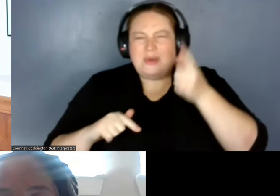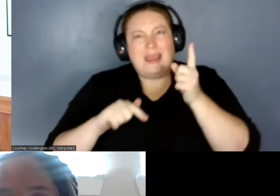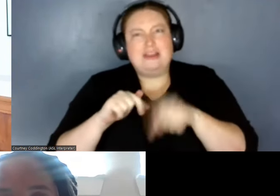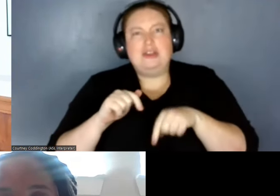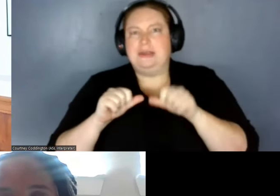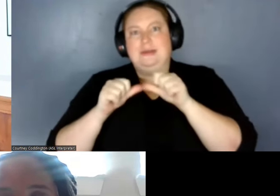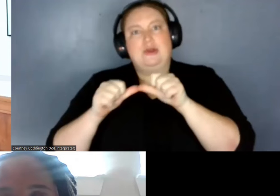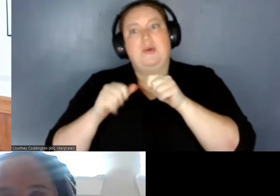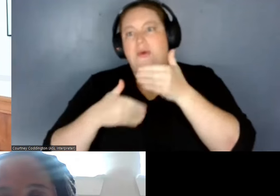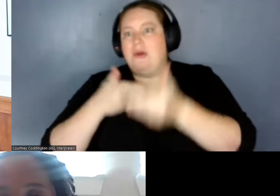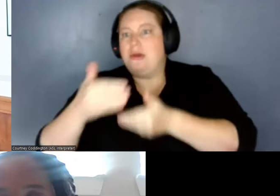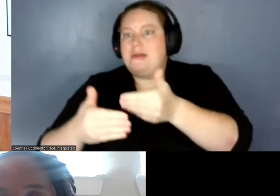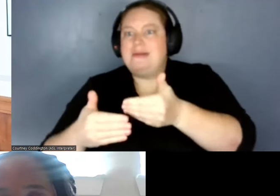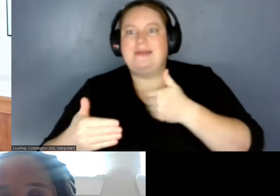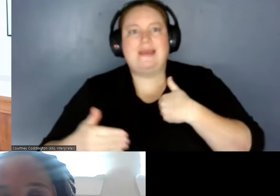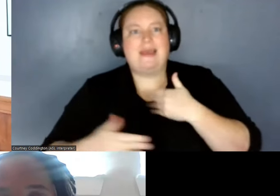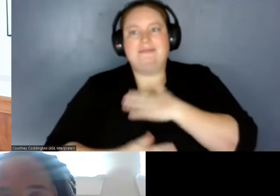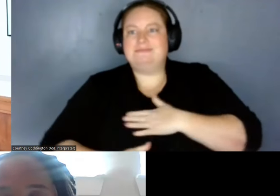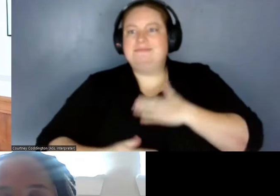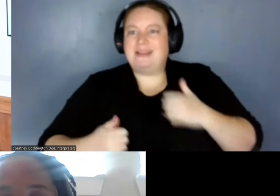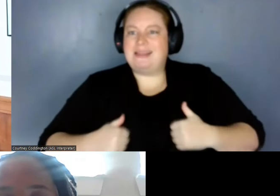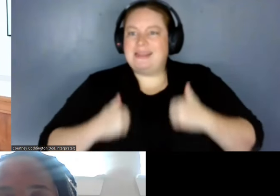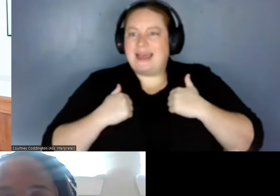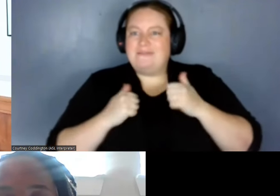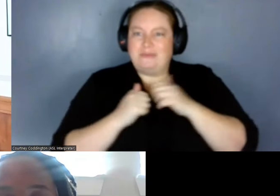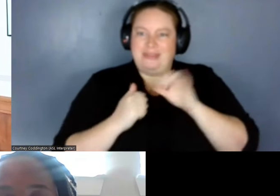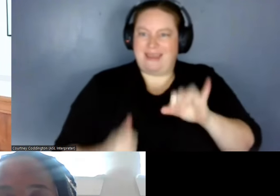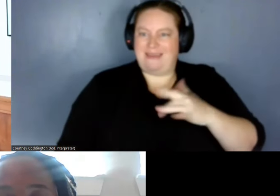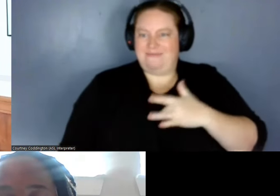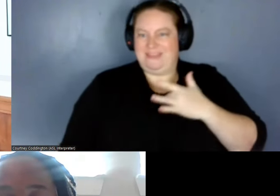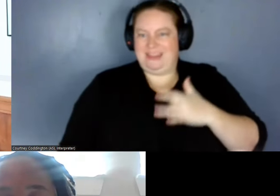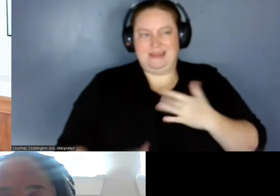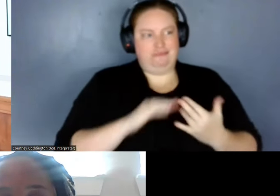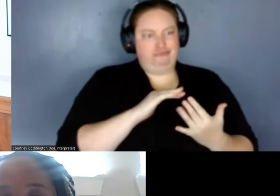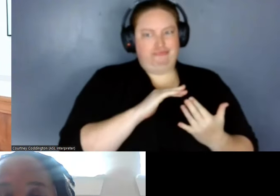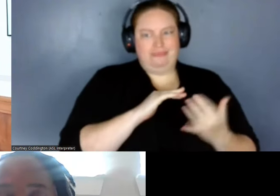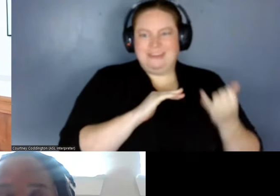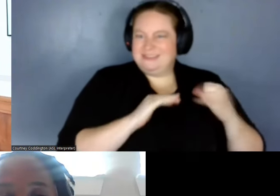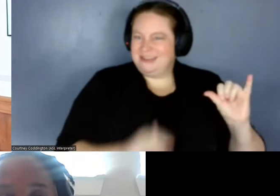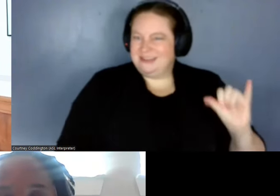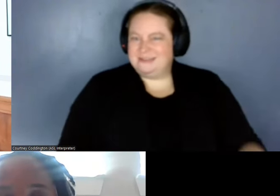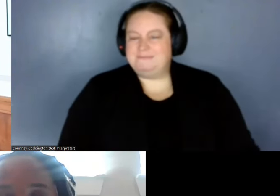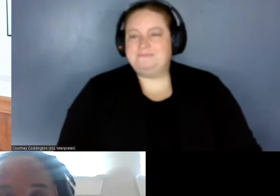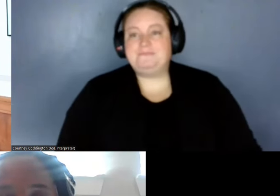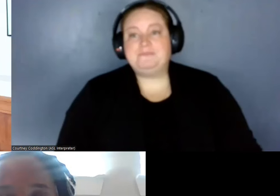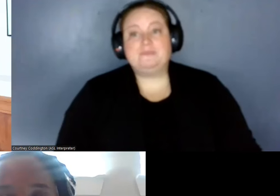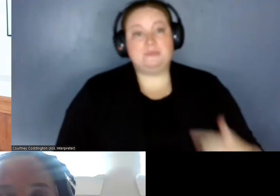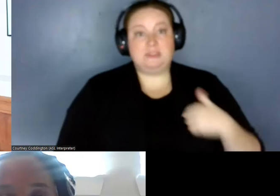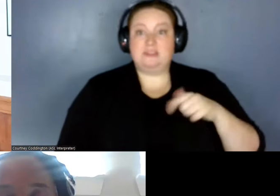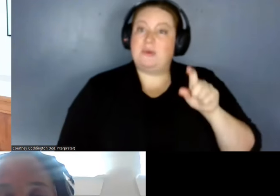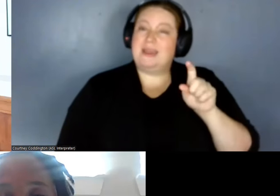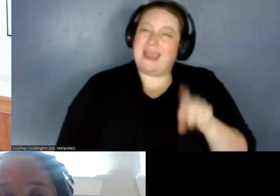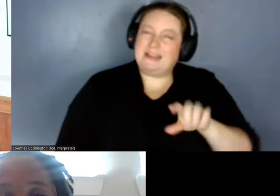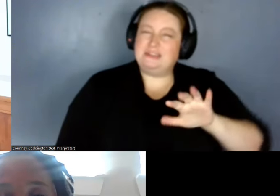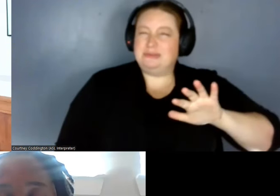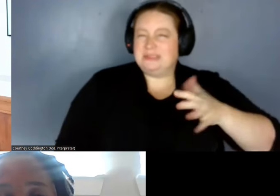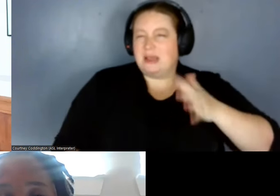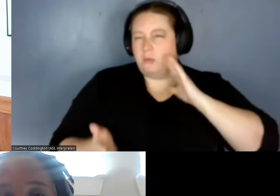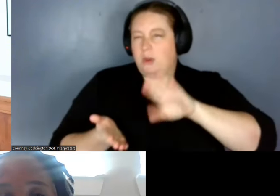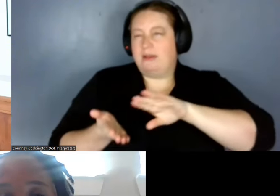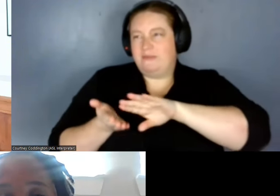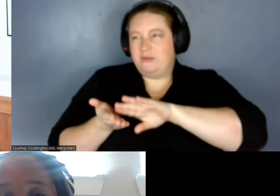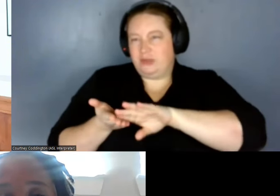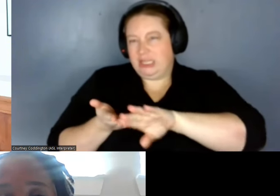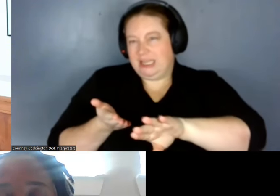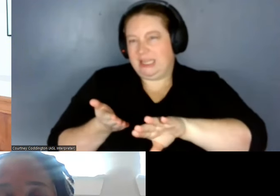prosperous life with that type of heart. So I had to somewhat forgive along the way,